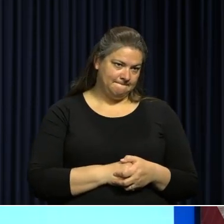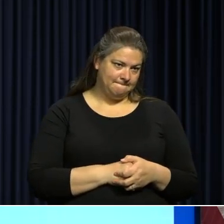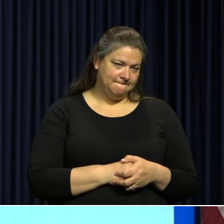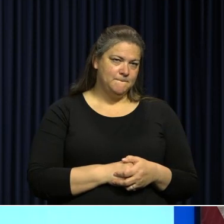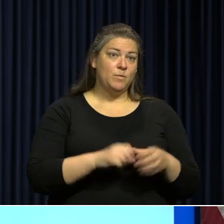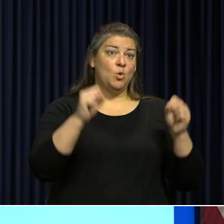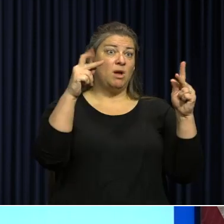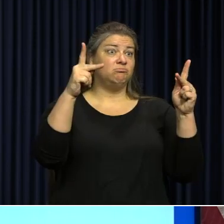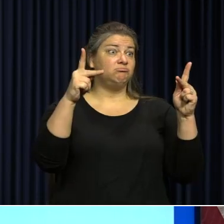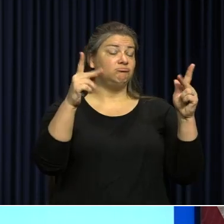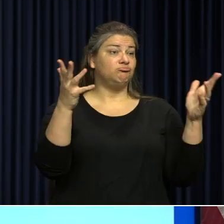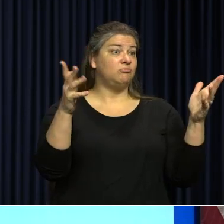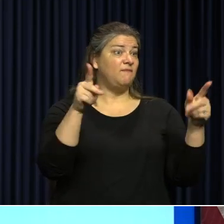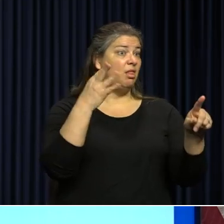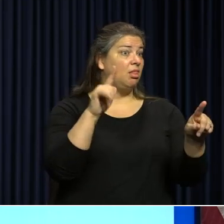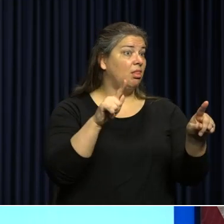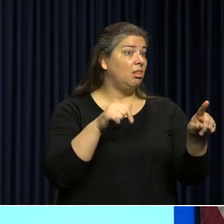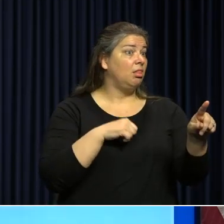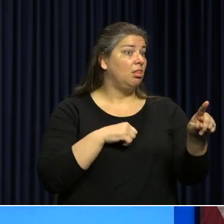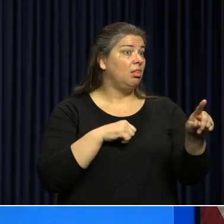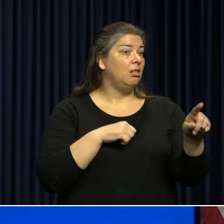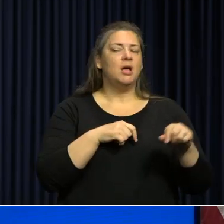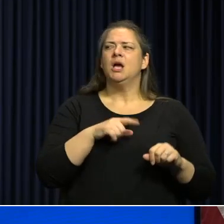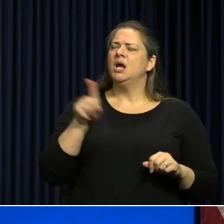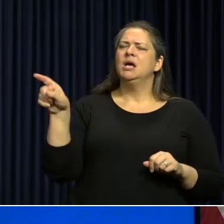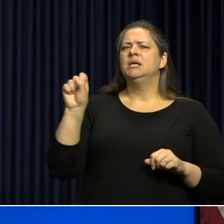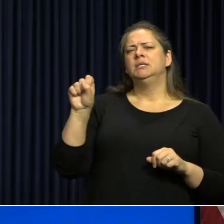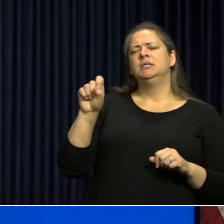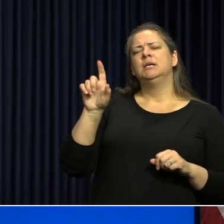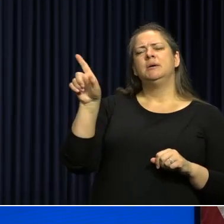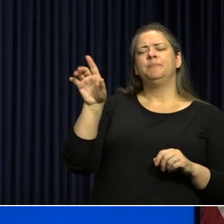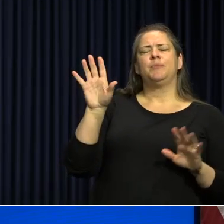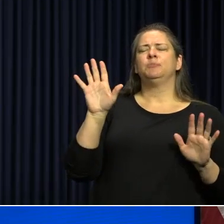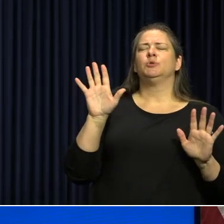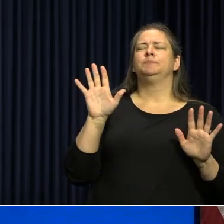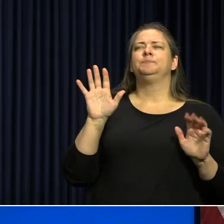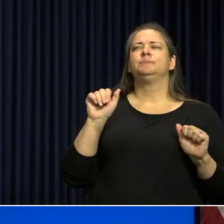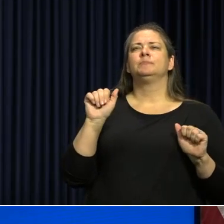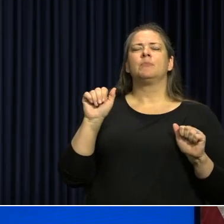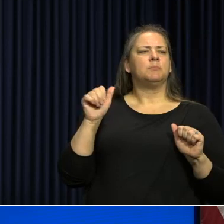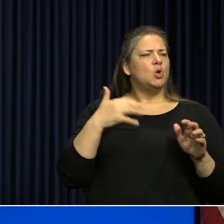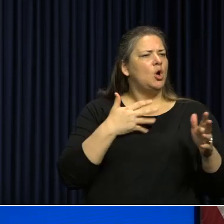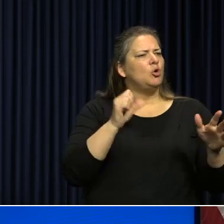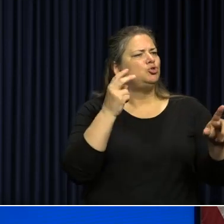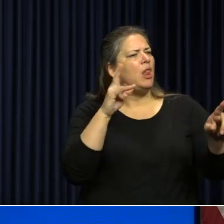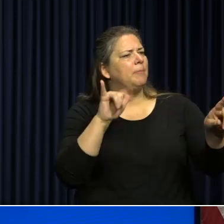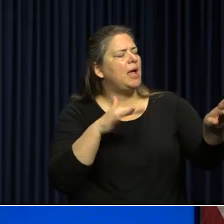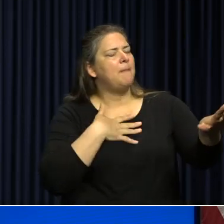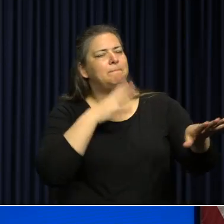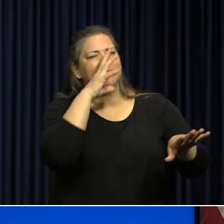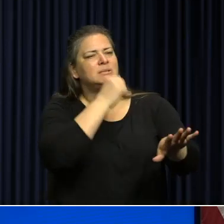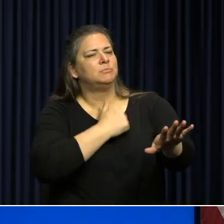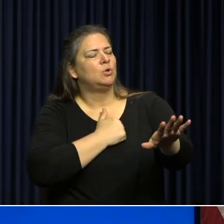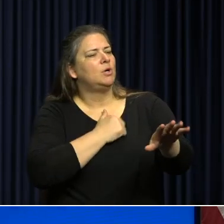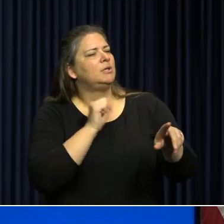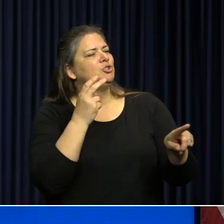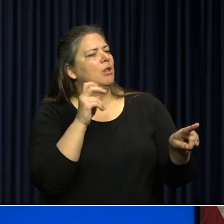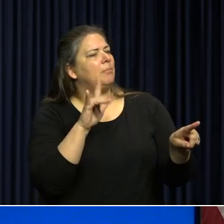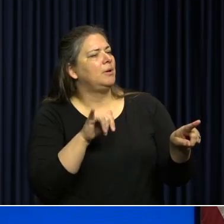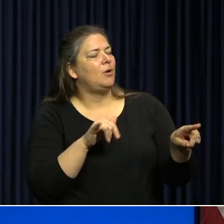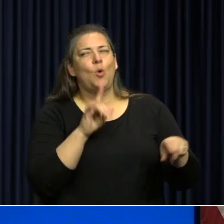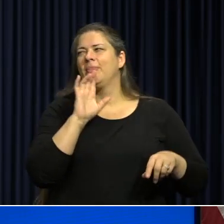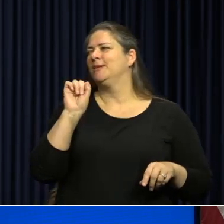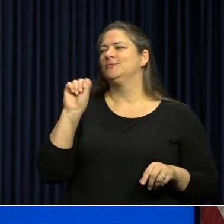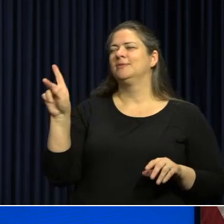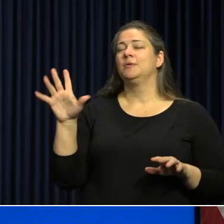Okay. Phil? Yes, the national government, I'm sorry, actually. Yeah, Shelby. I missed that. It's okay.